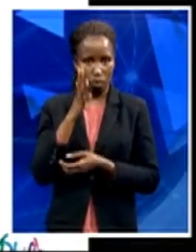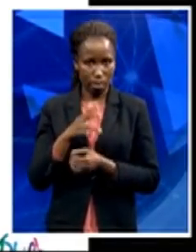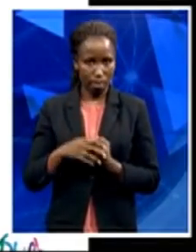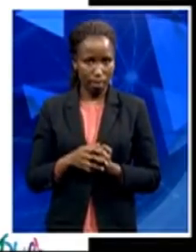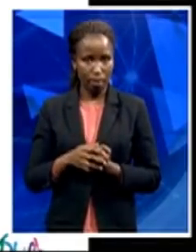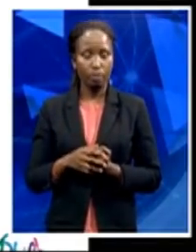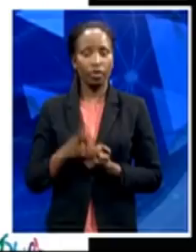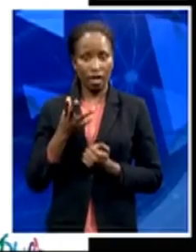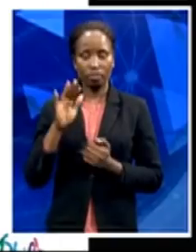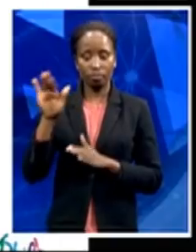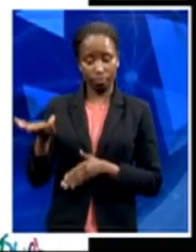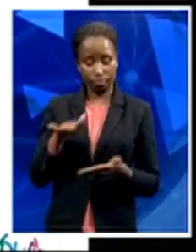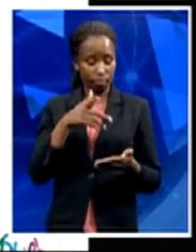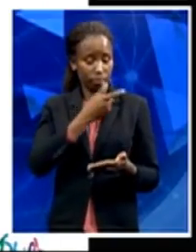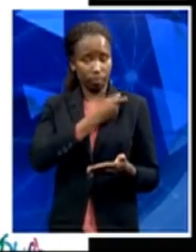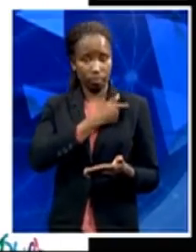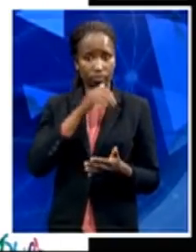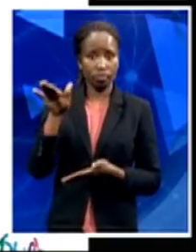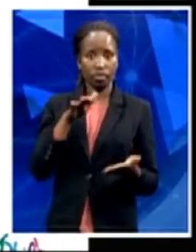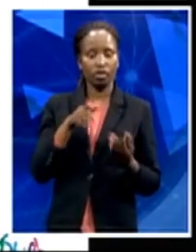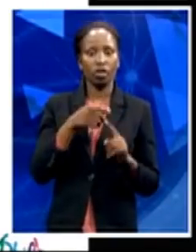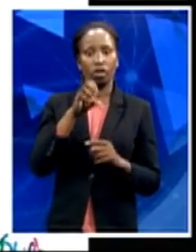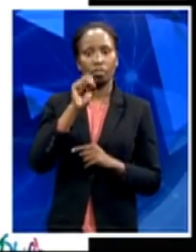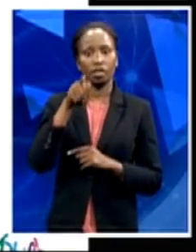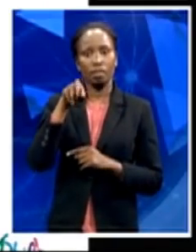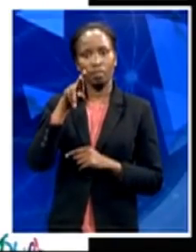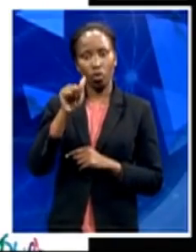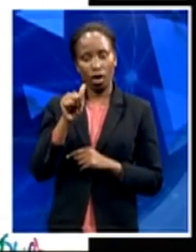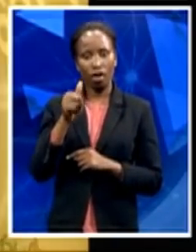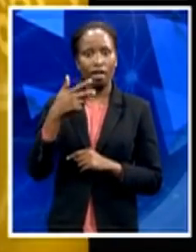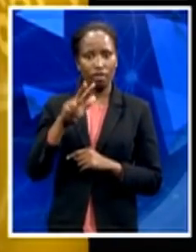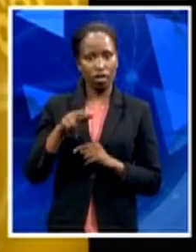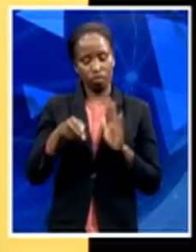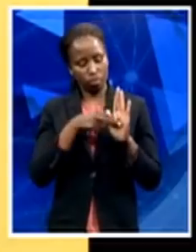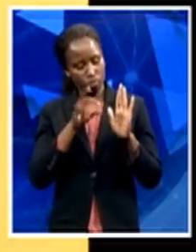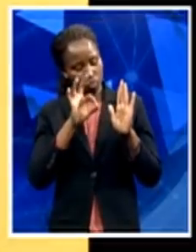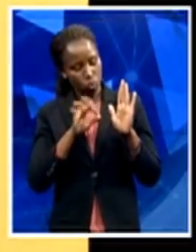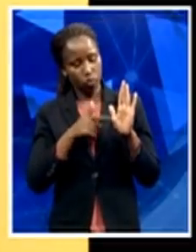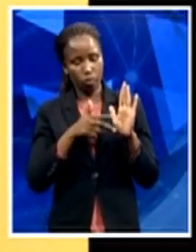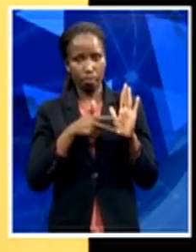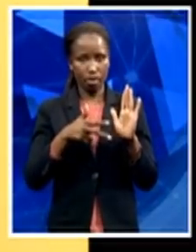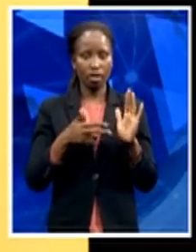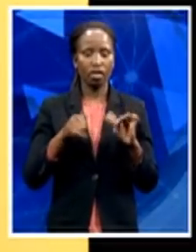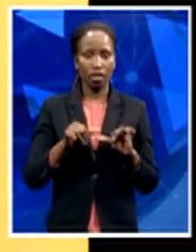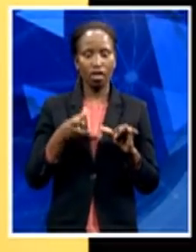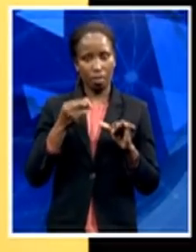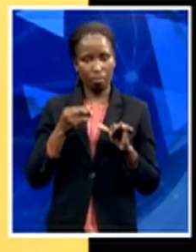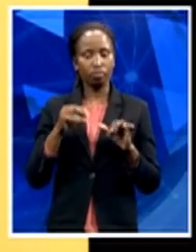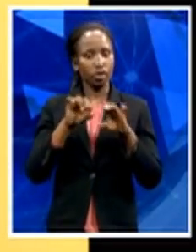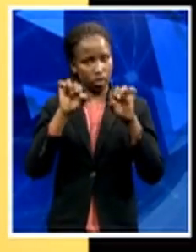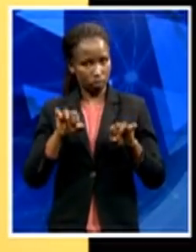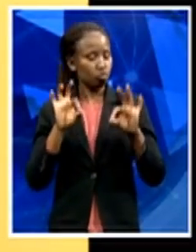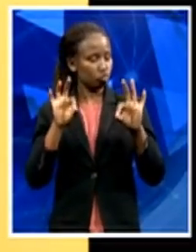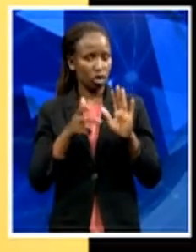SAPRA exemption on labeling. They have received a GMO certification, and then the National Control